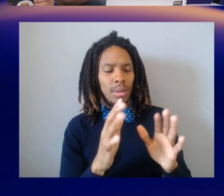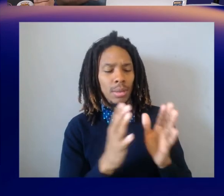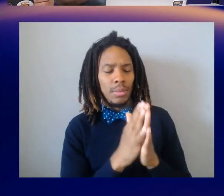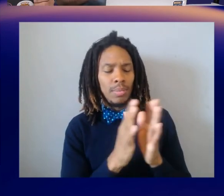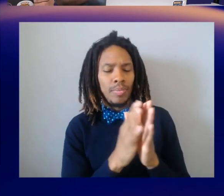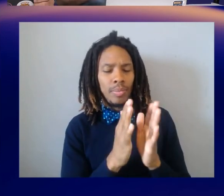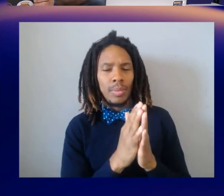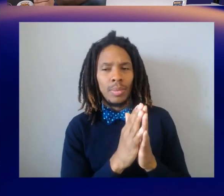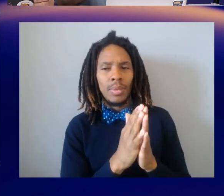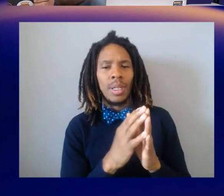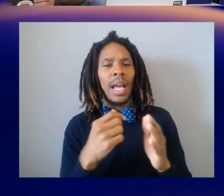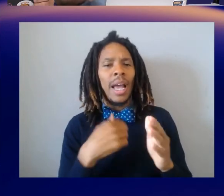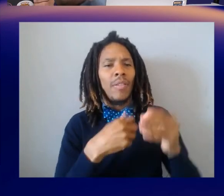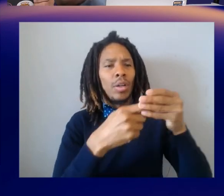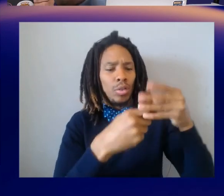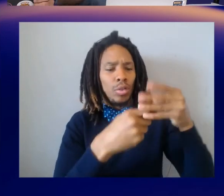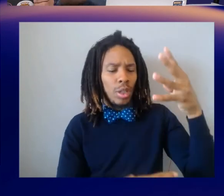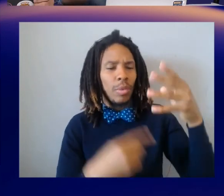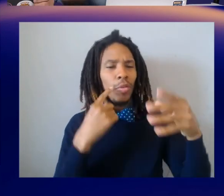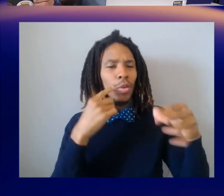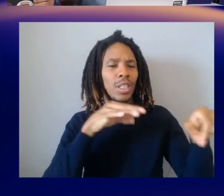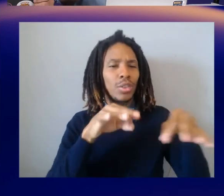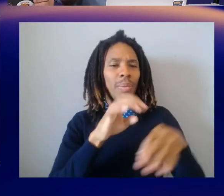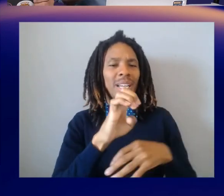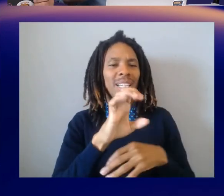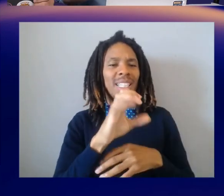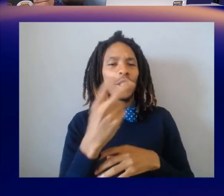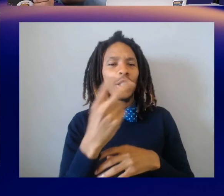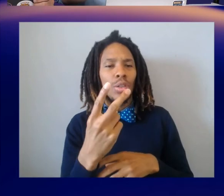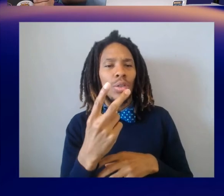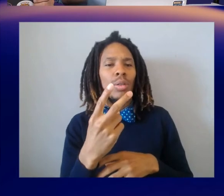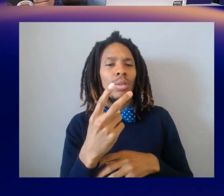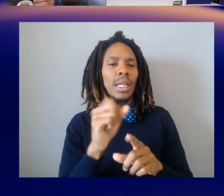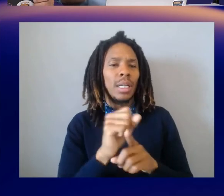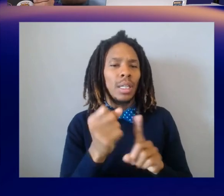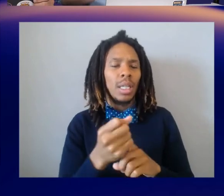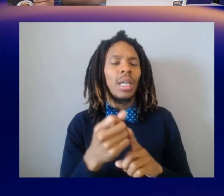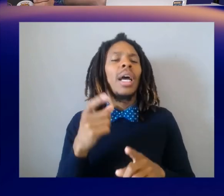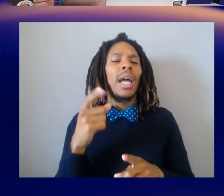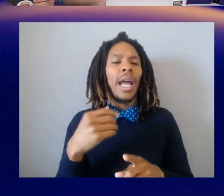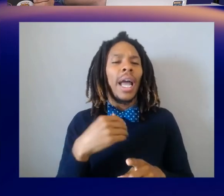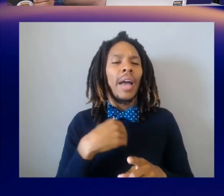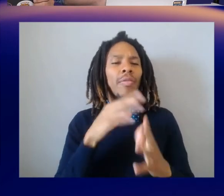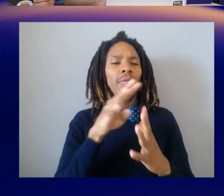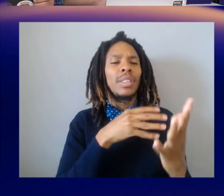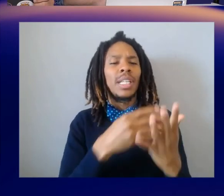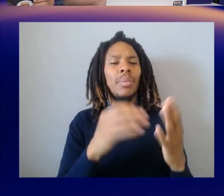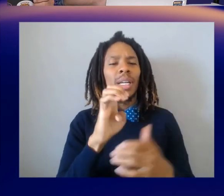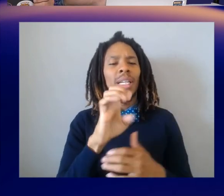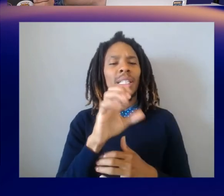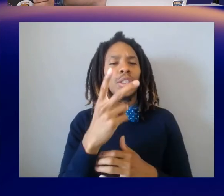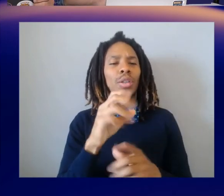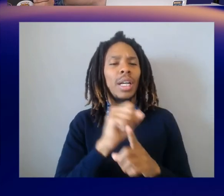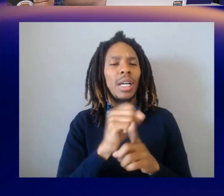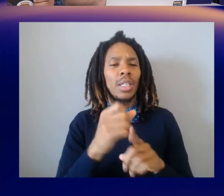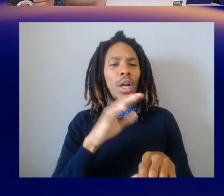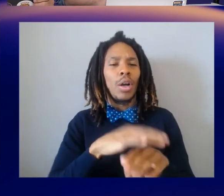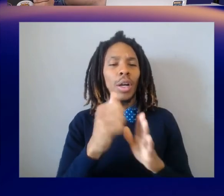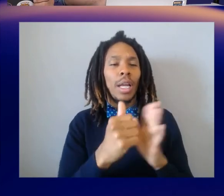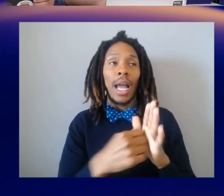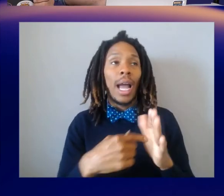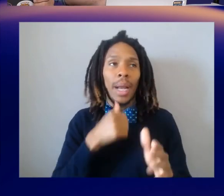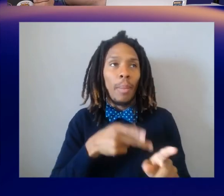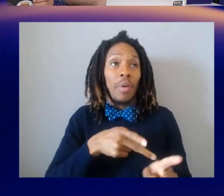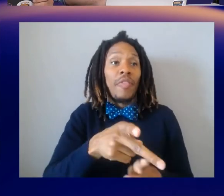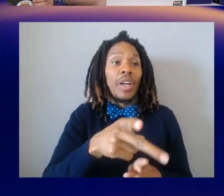there's a drop down for like describe EC2 instances. So it'll give you a table of EC2 instances running in your account. I'm not a professional developer, but I was able to